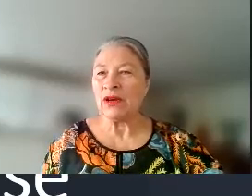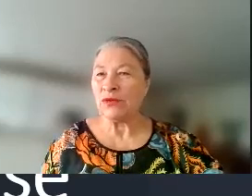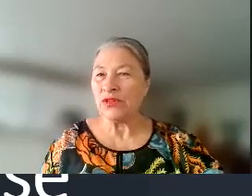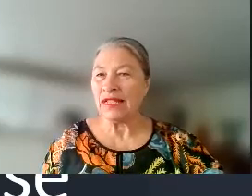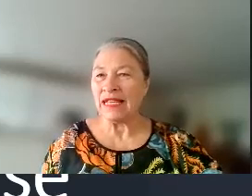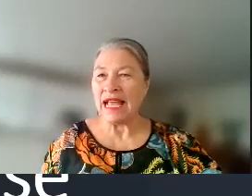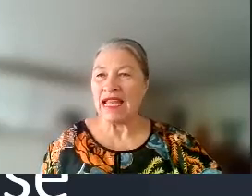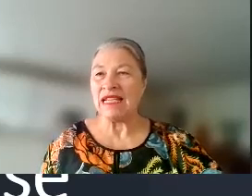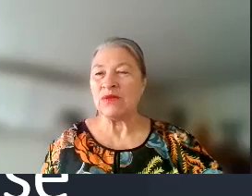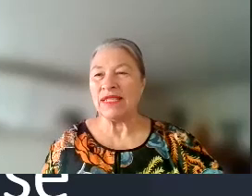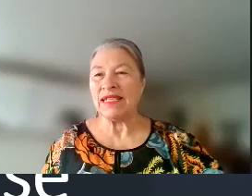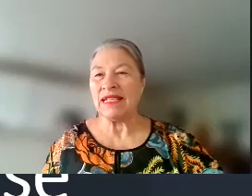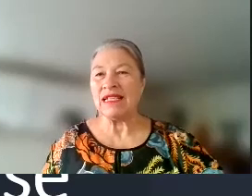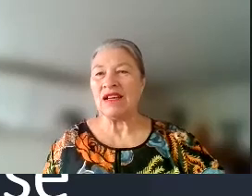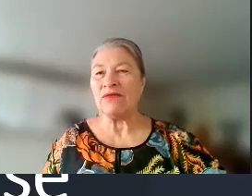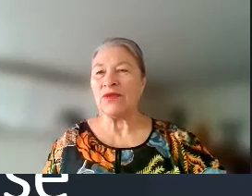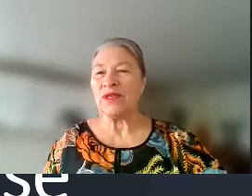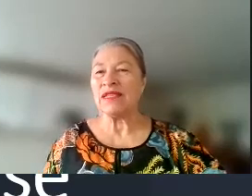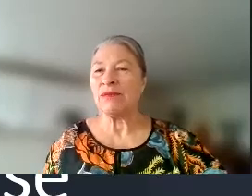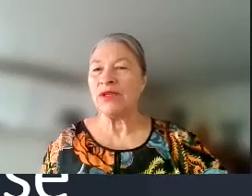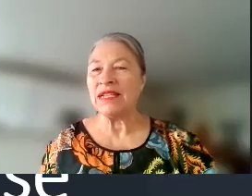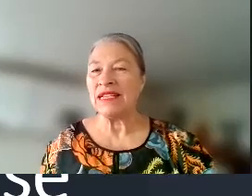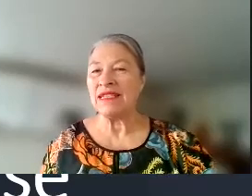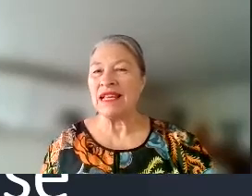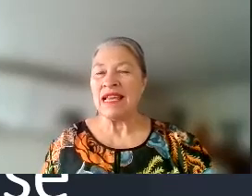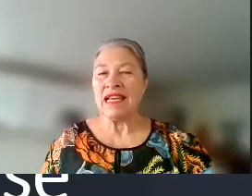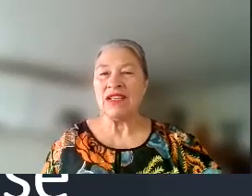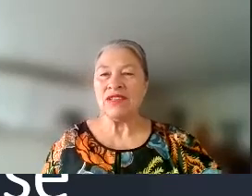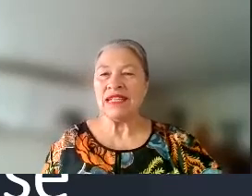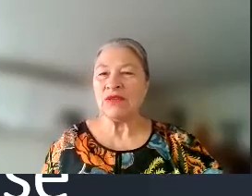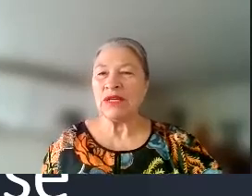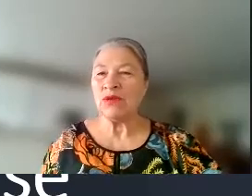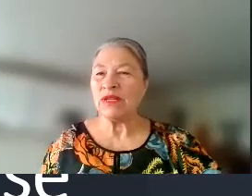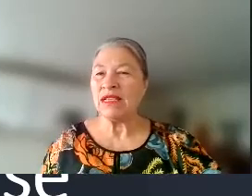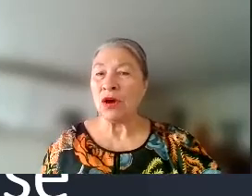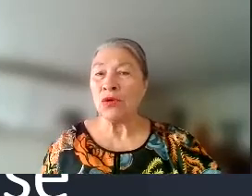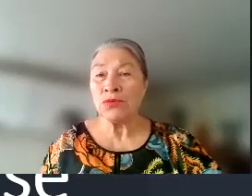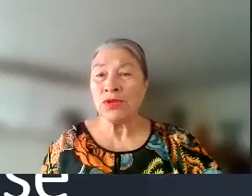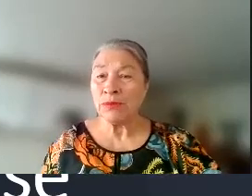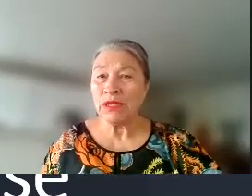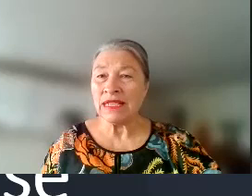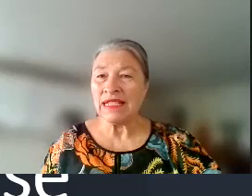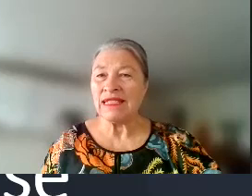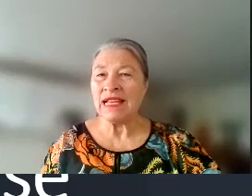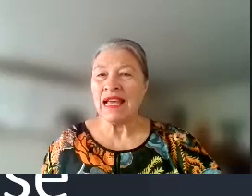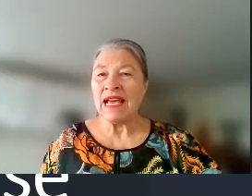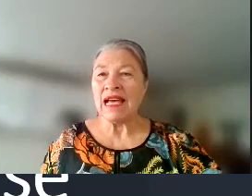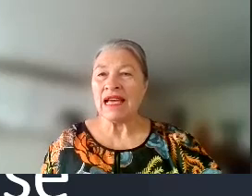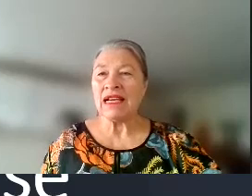with culturally and linguistically diverse communities. In New Zealand, we call these cold